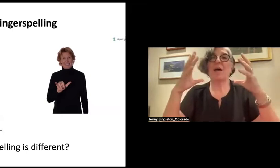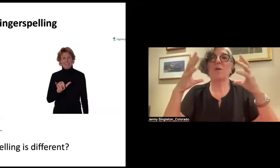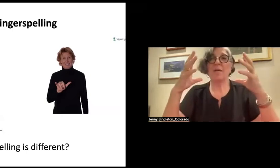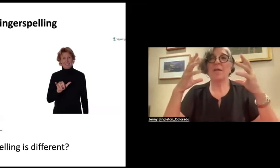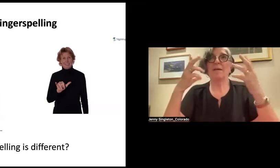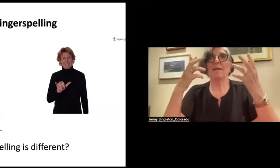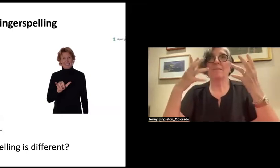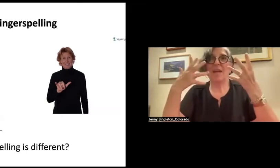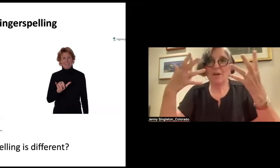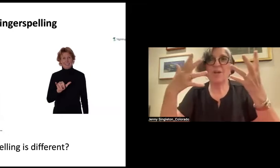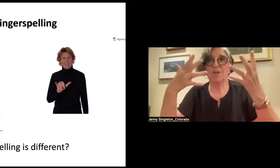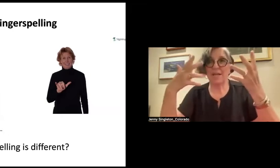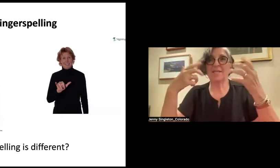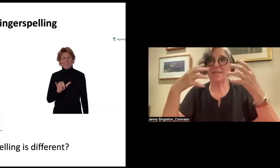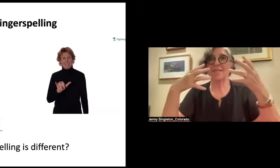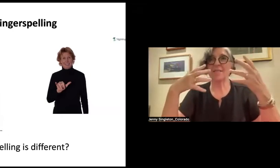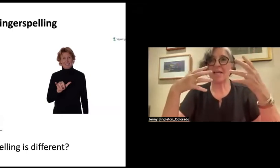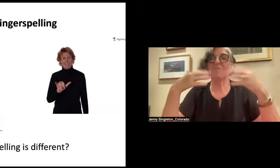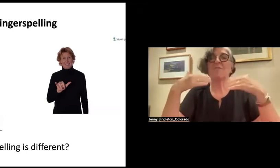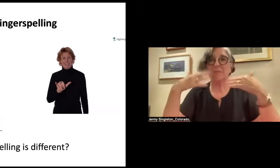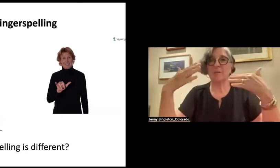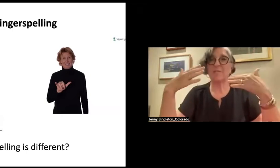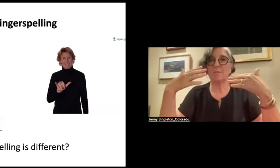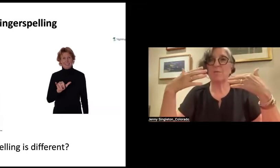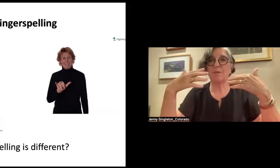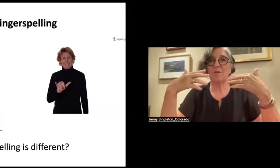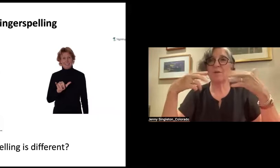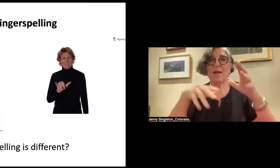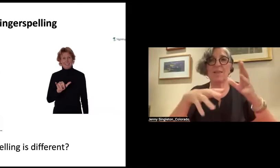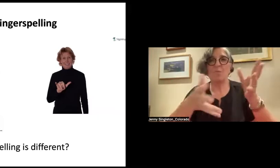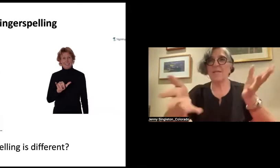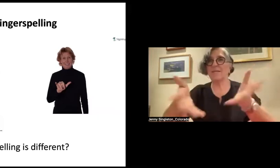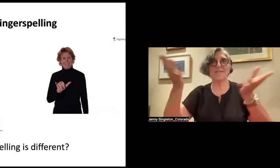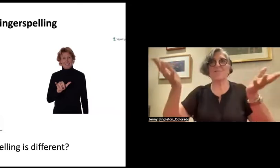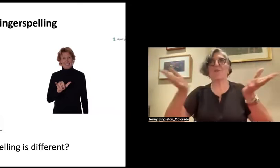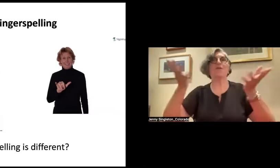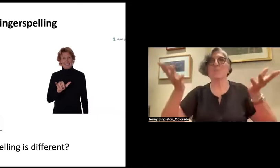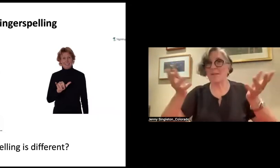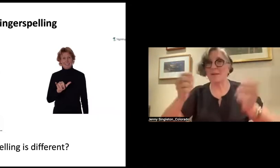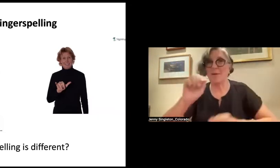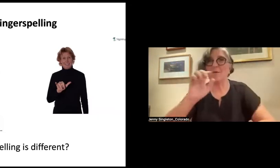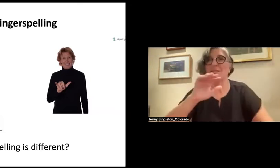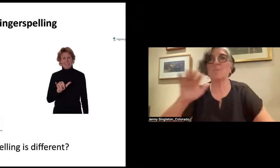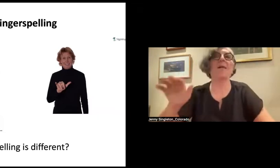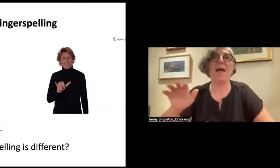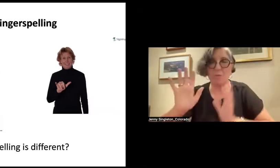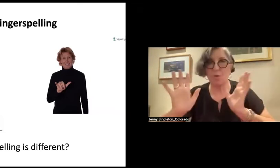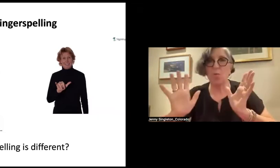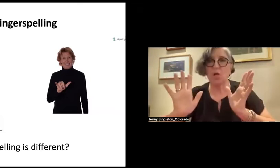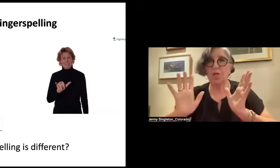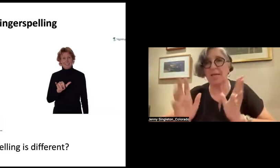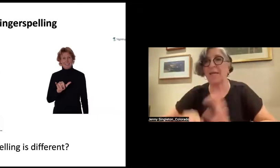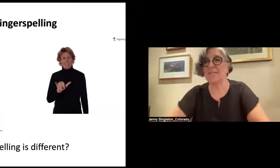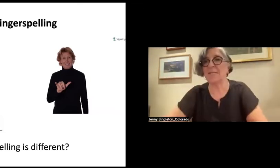describing how we characterize a sign from a linguistic point of view. And then what is this finger spelling where you can spell out